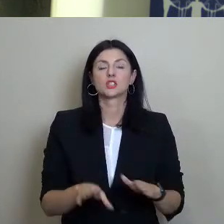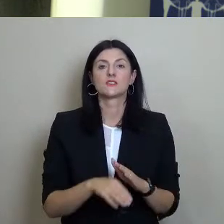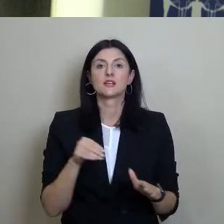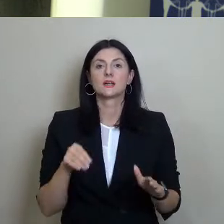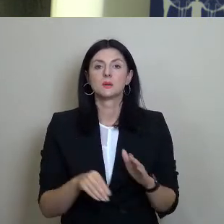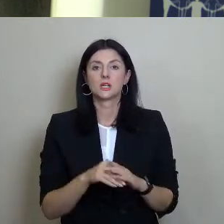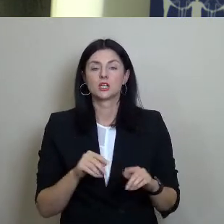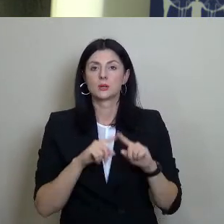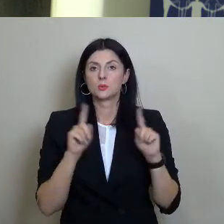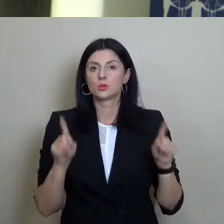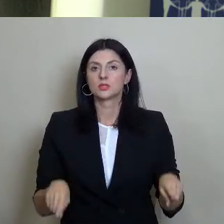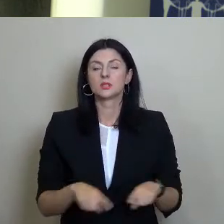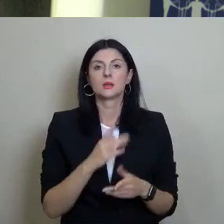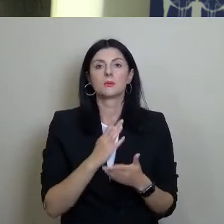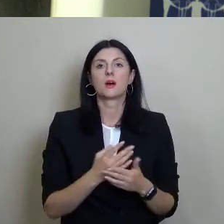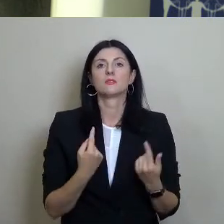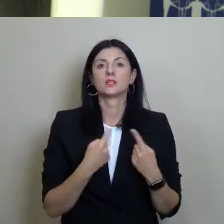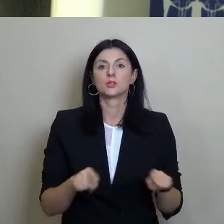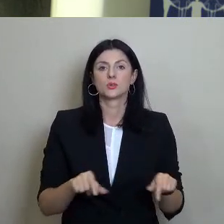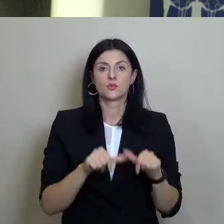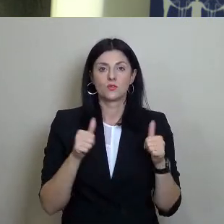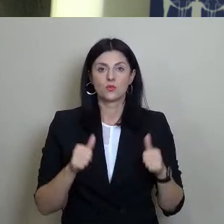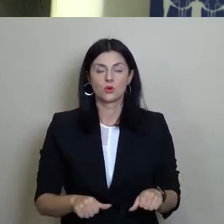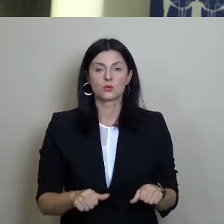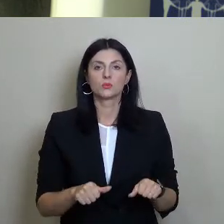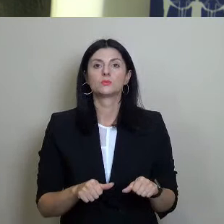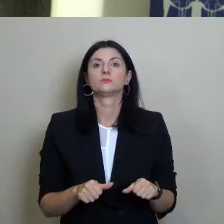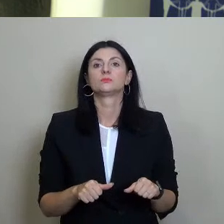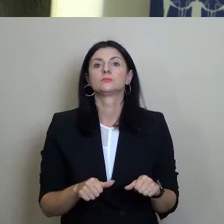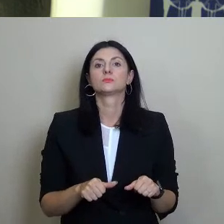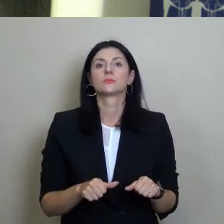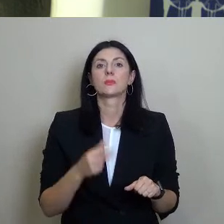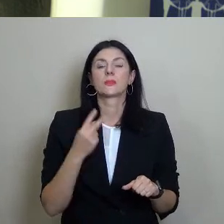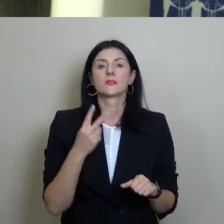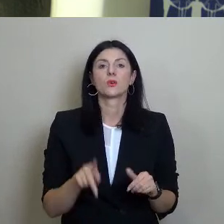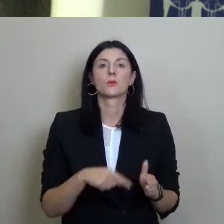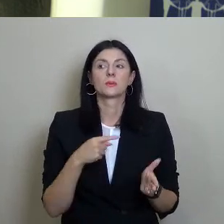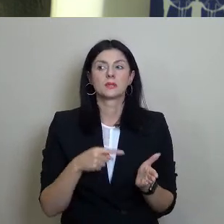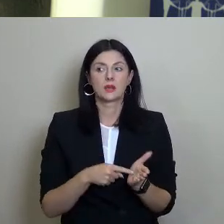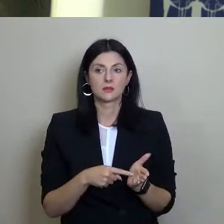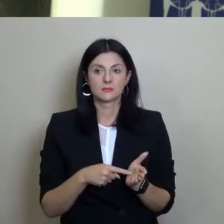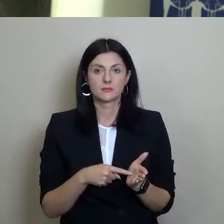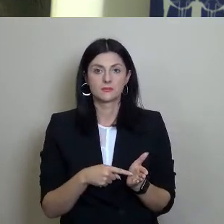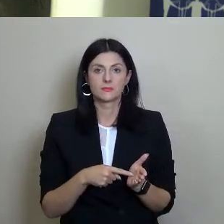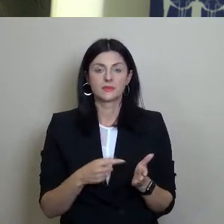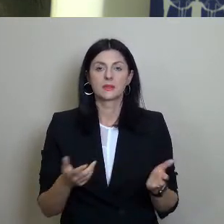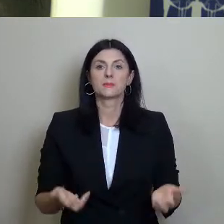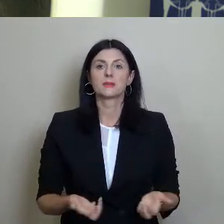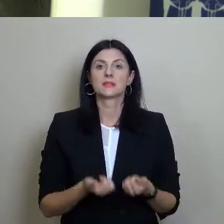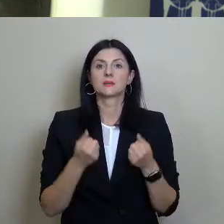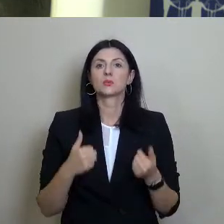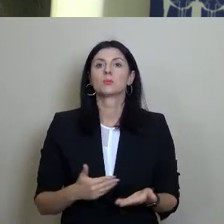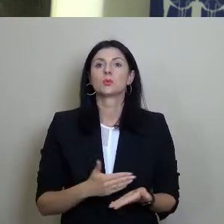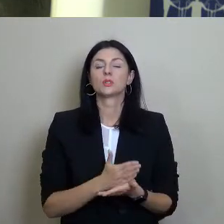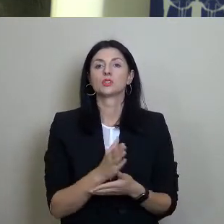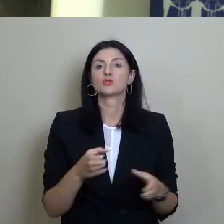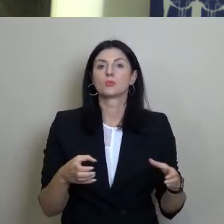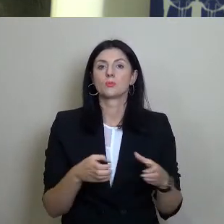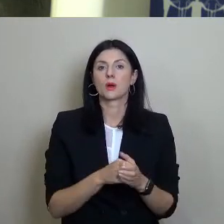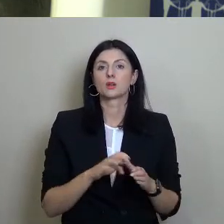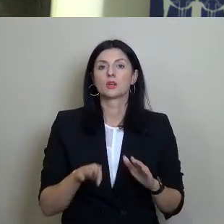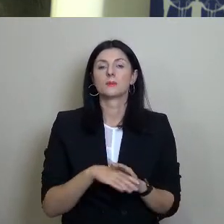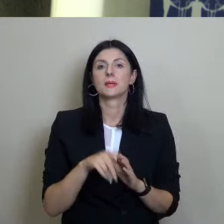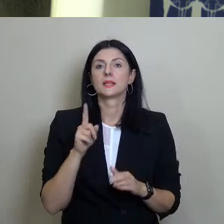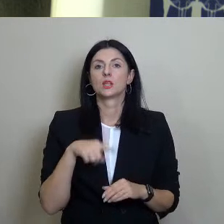for some samples in the ballot as well. It looked different, though it was of